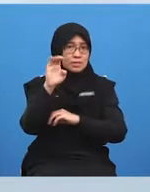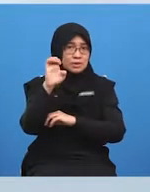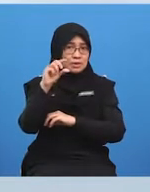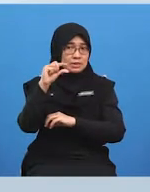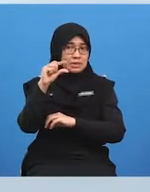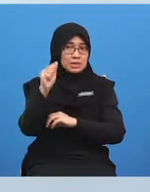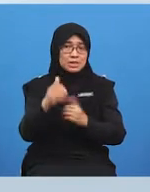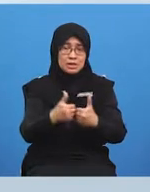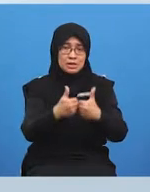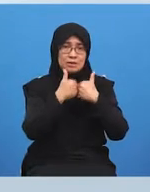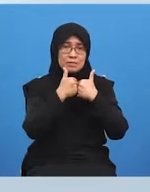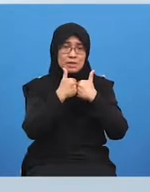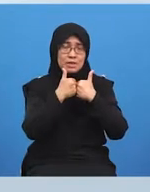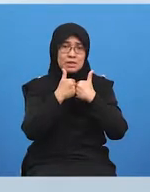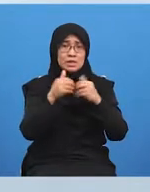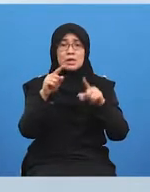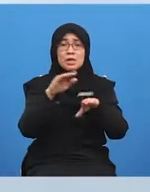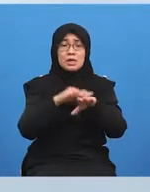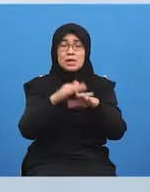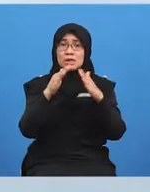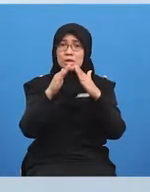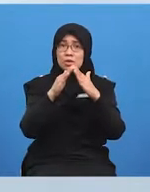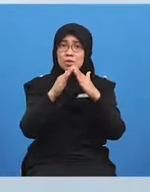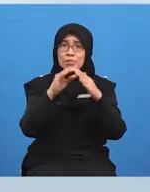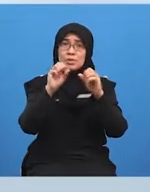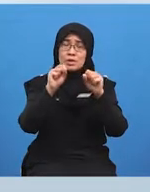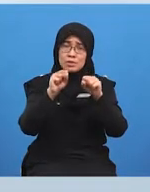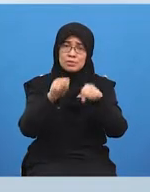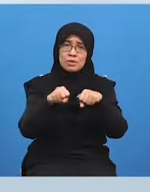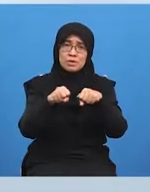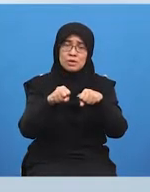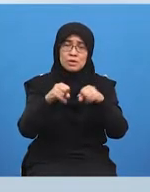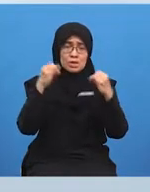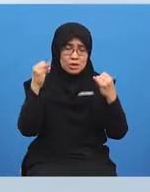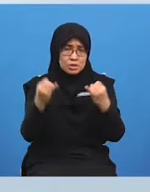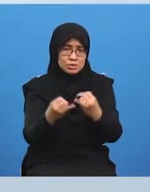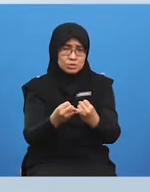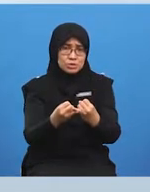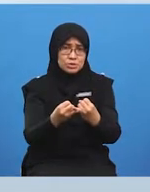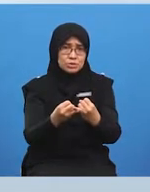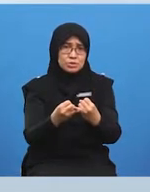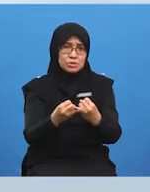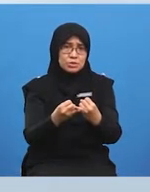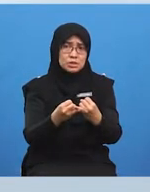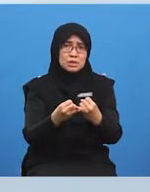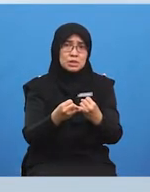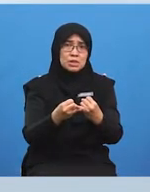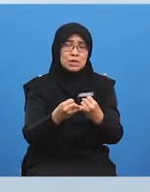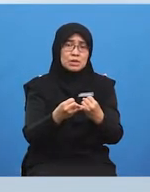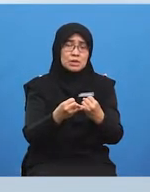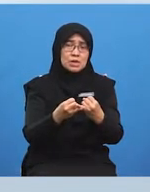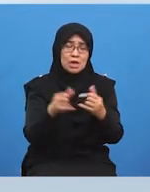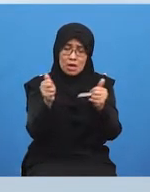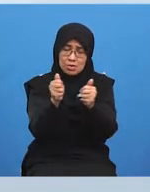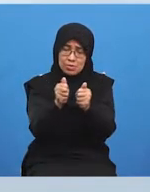from you or you are just joining in with your classmate or at home with your brother and sister don't